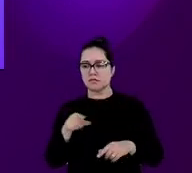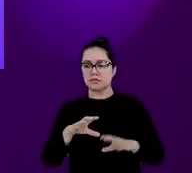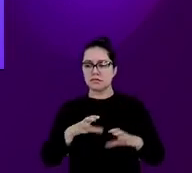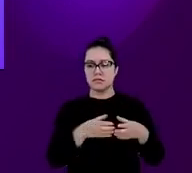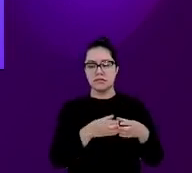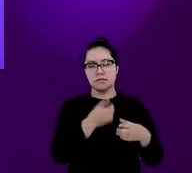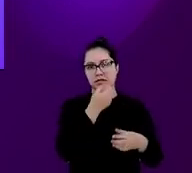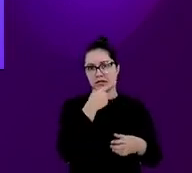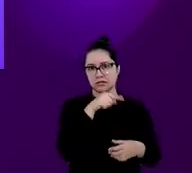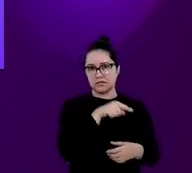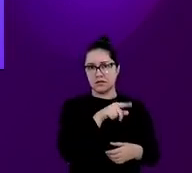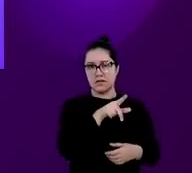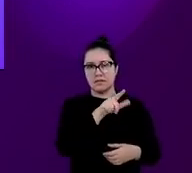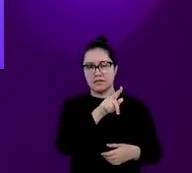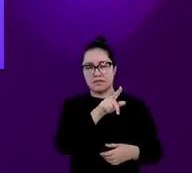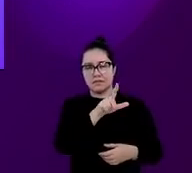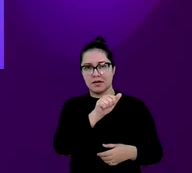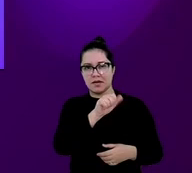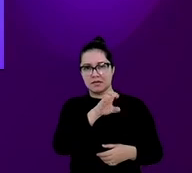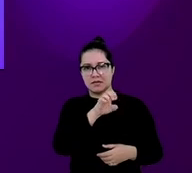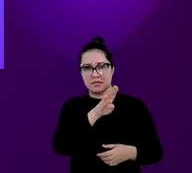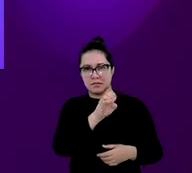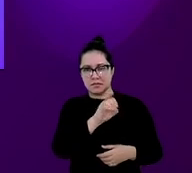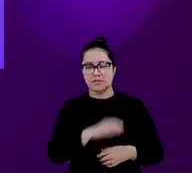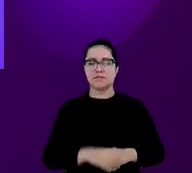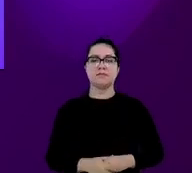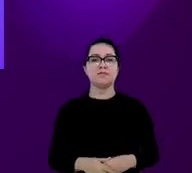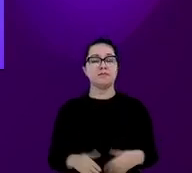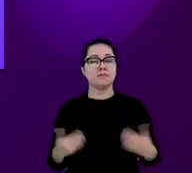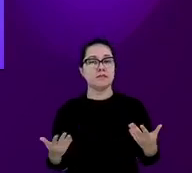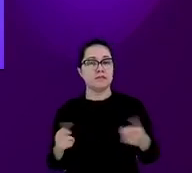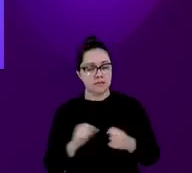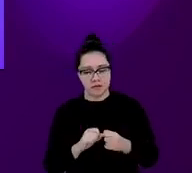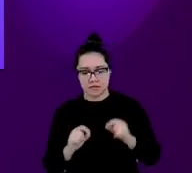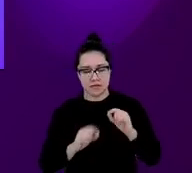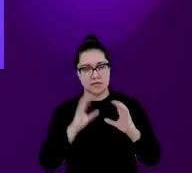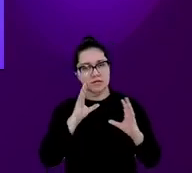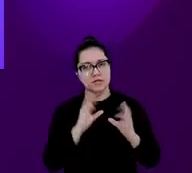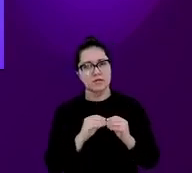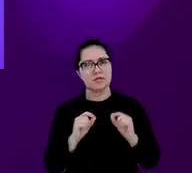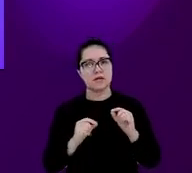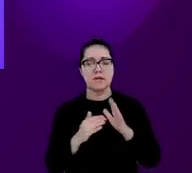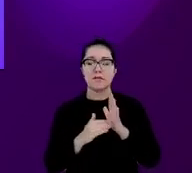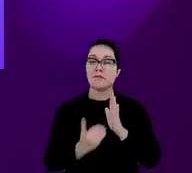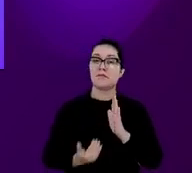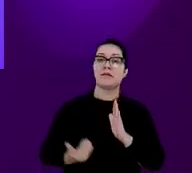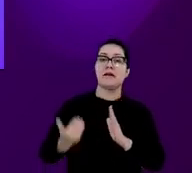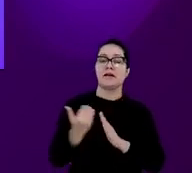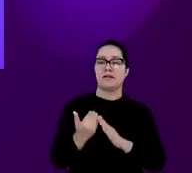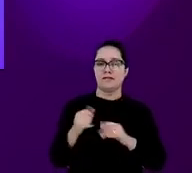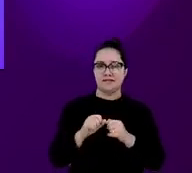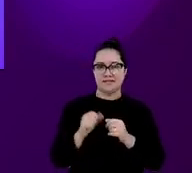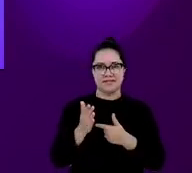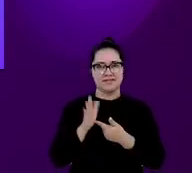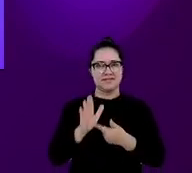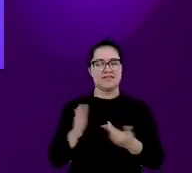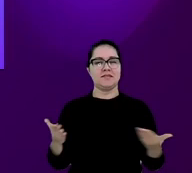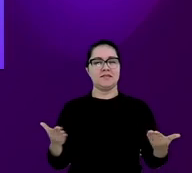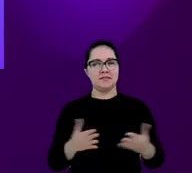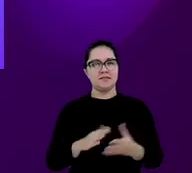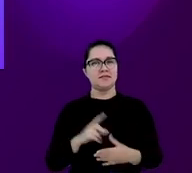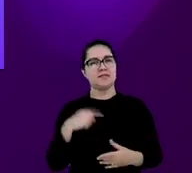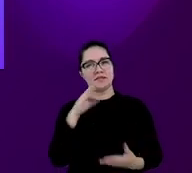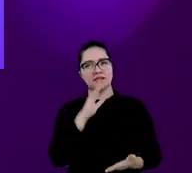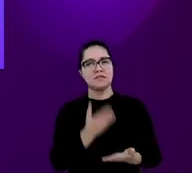than we presented now. We really believe that we can digitalize the way